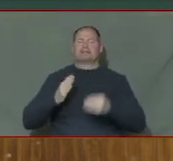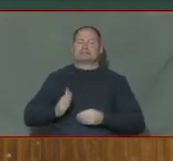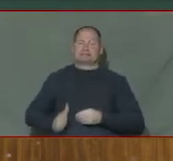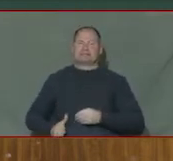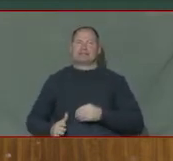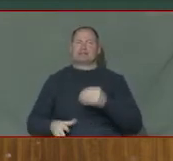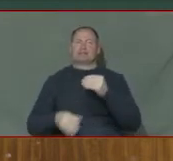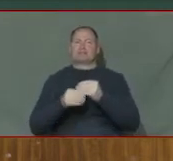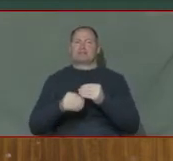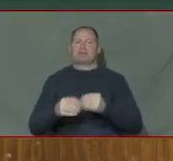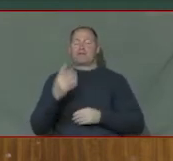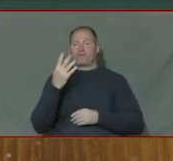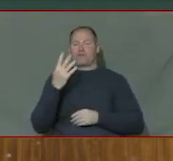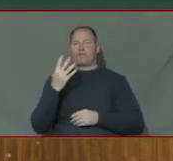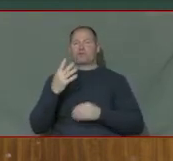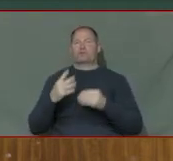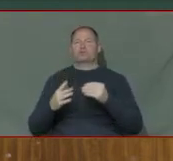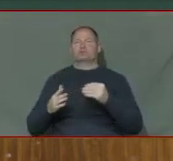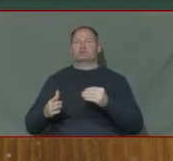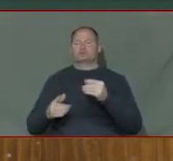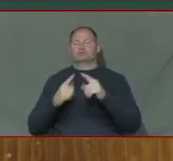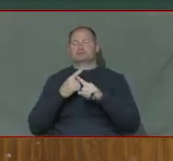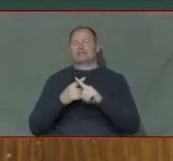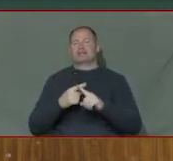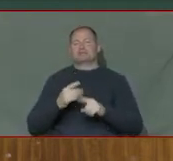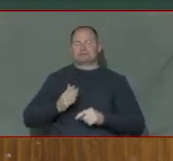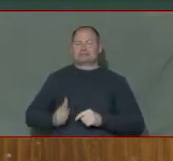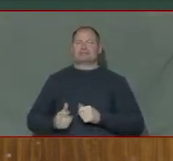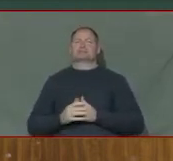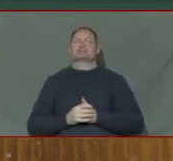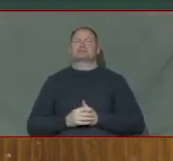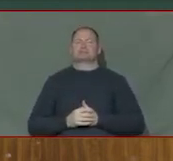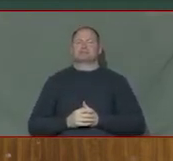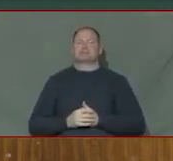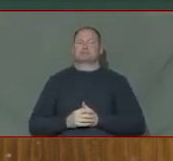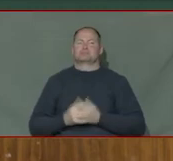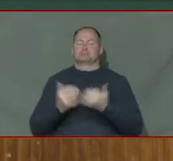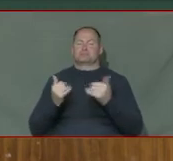side. This here is a rectangle.